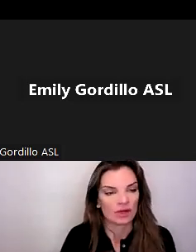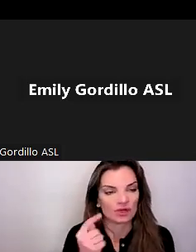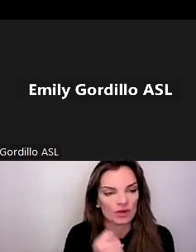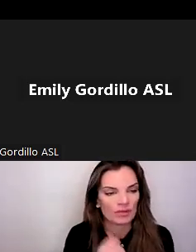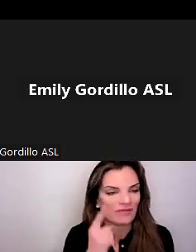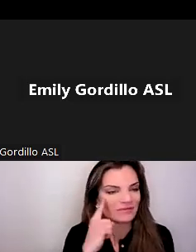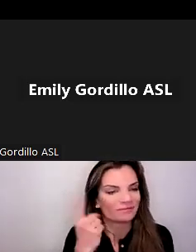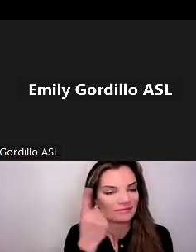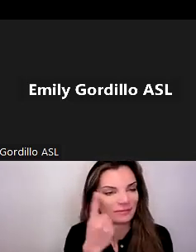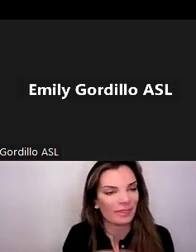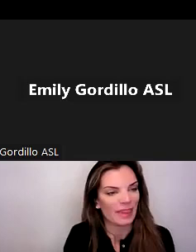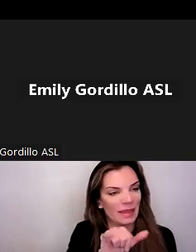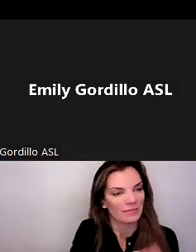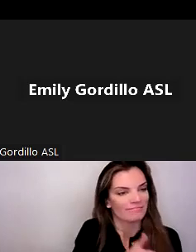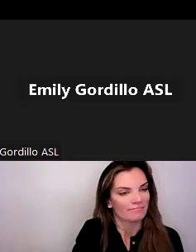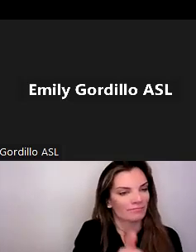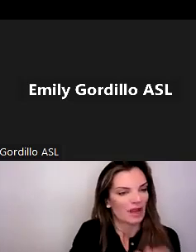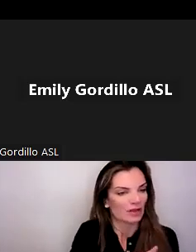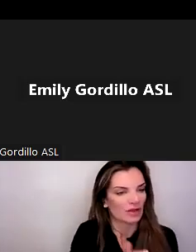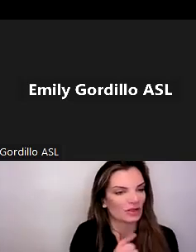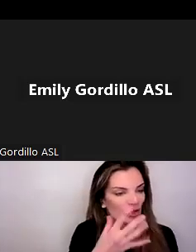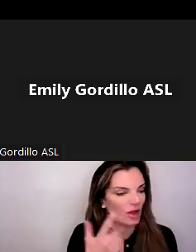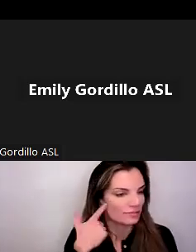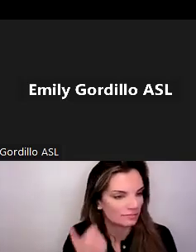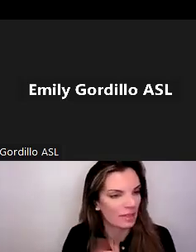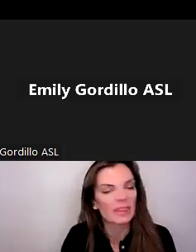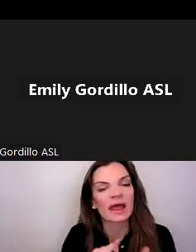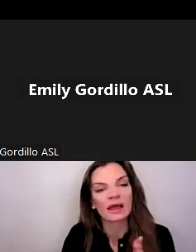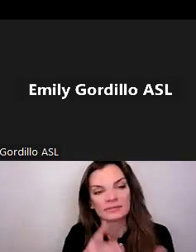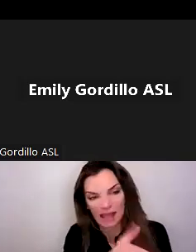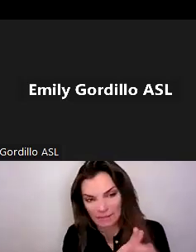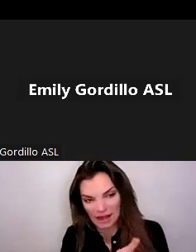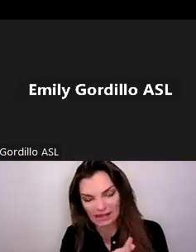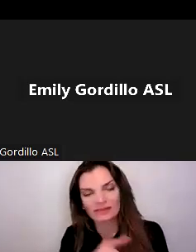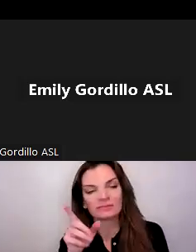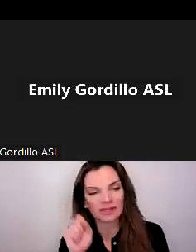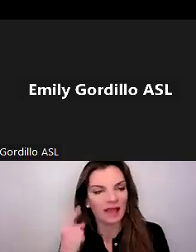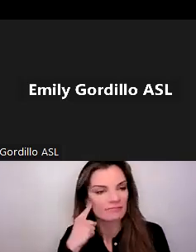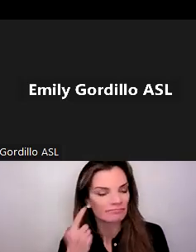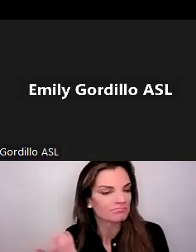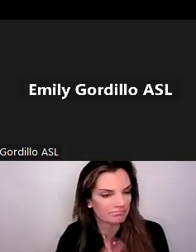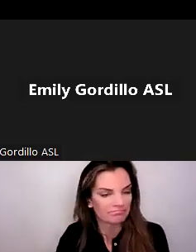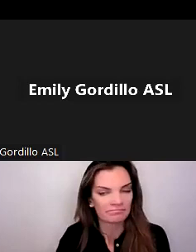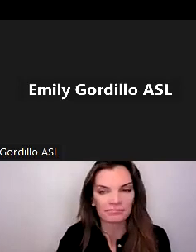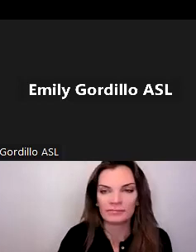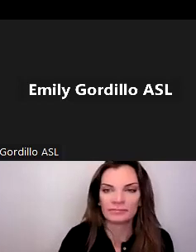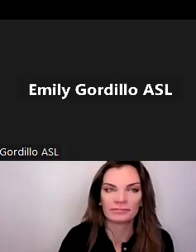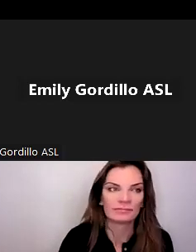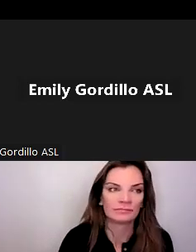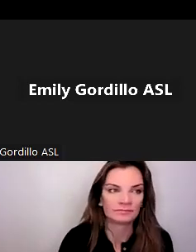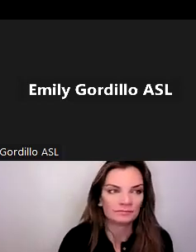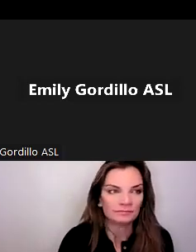medication caused a loss that later on, they were able to have reversed. Maybe they had a sudden hearing loss. So a sudden hearing